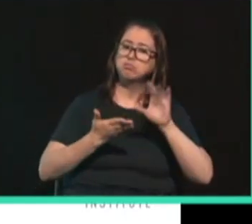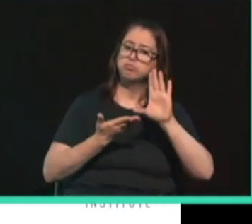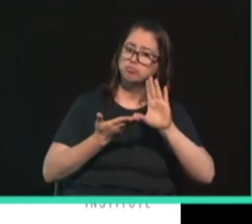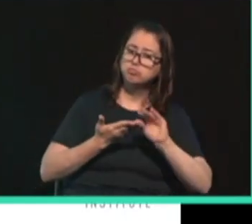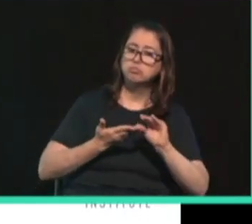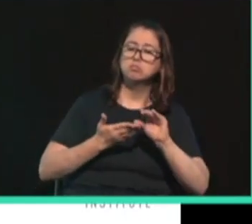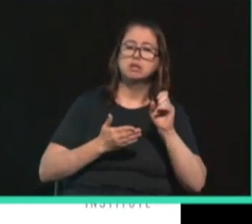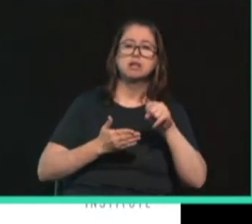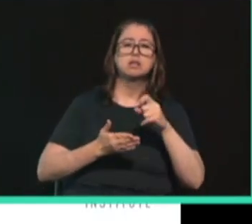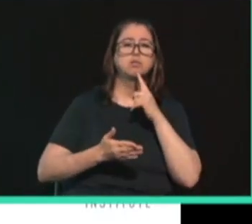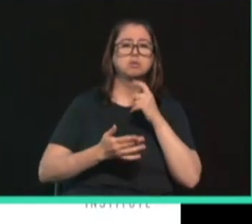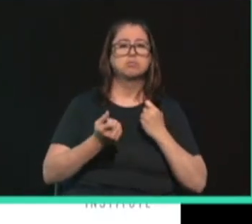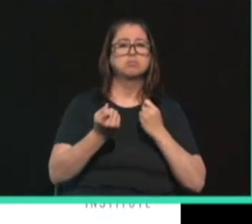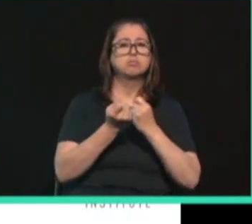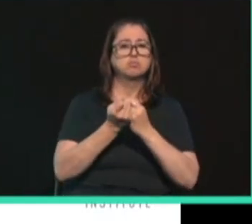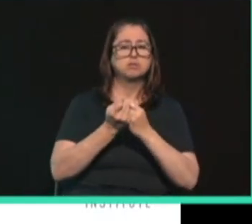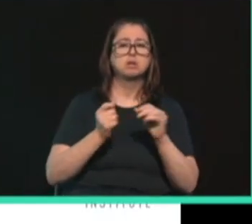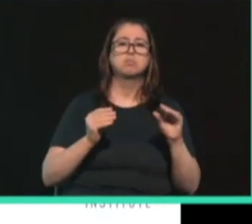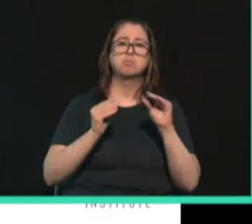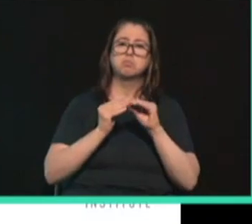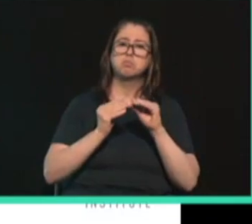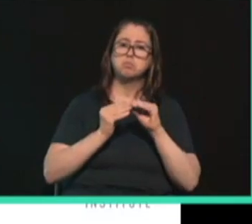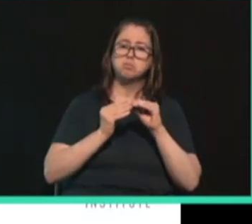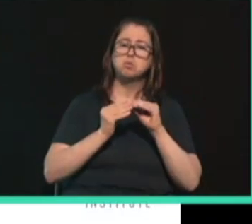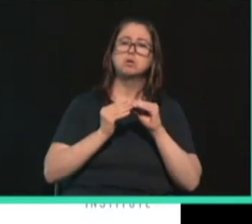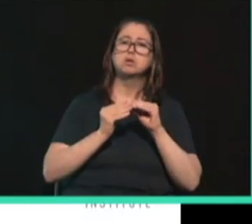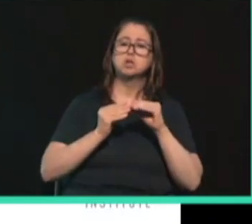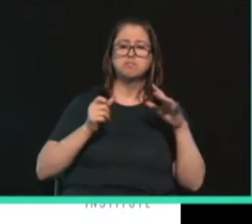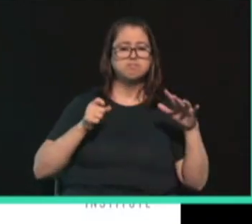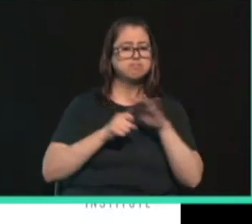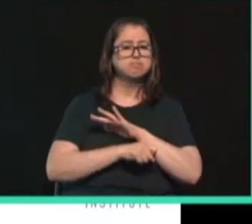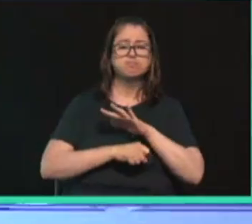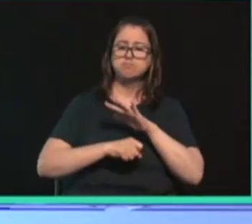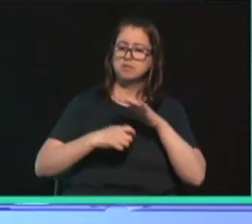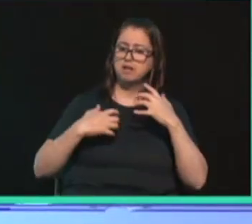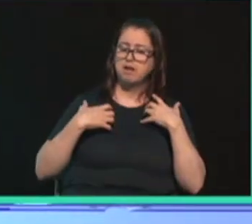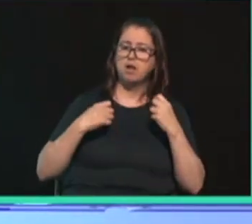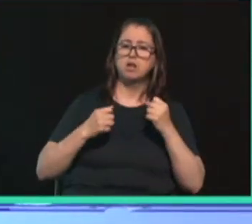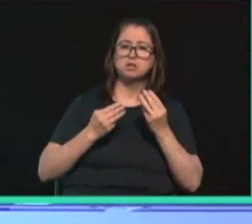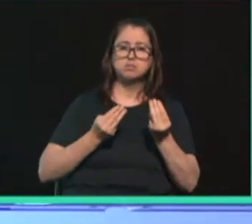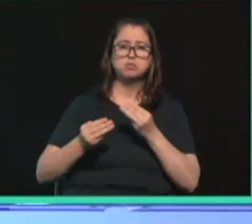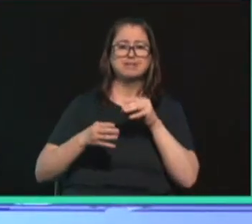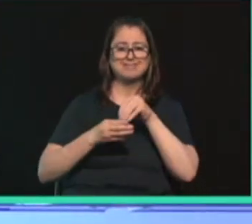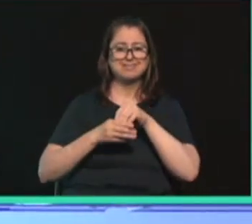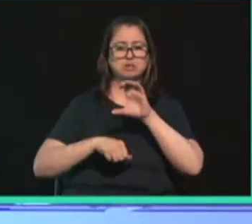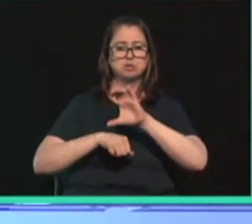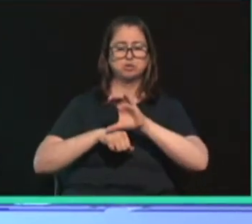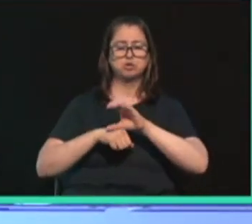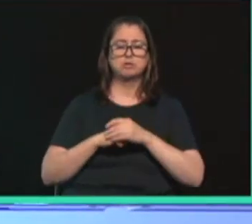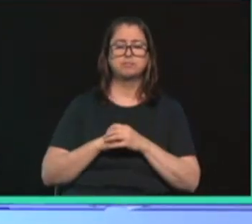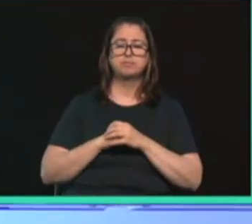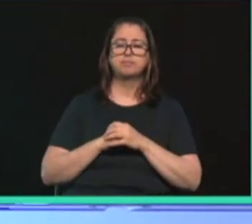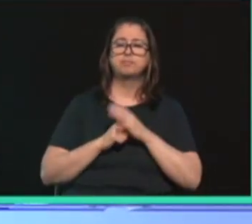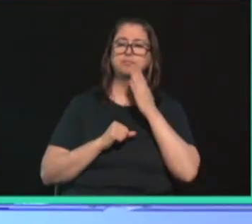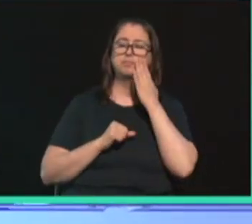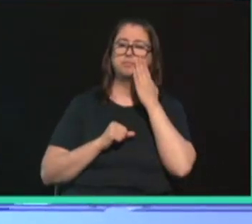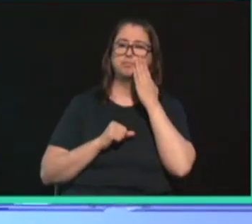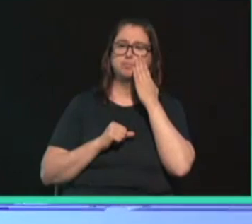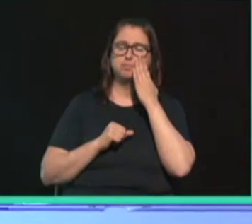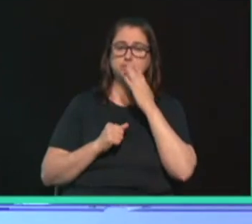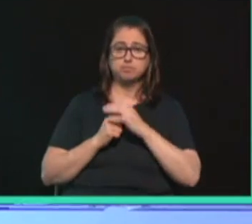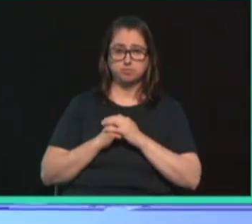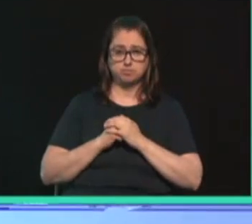And it supports comprehensive health ministry in the local church. So I would like to invite